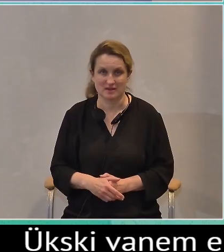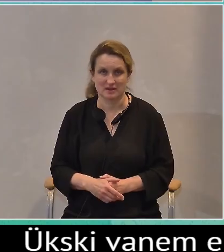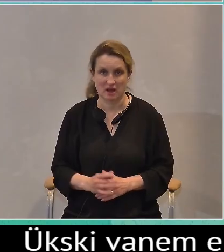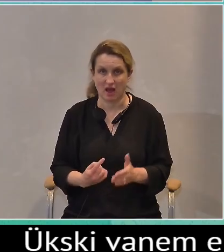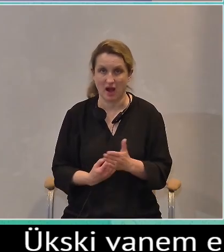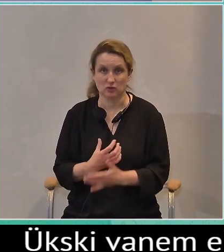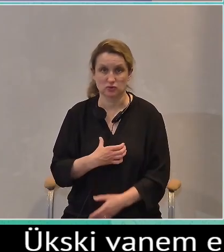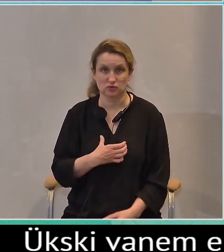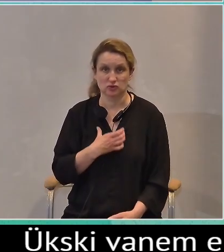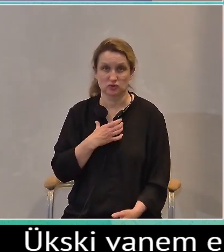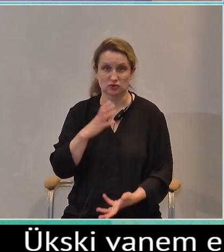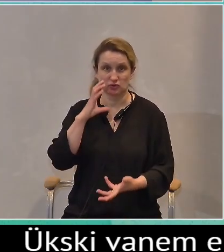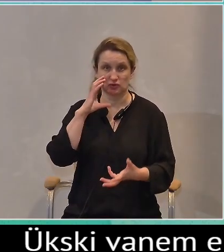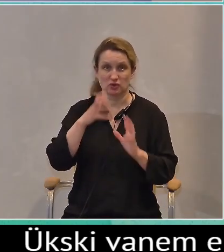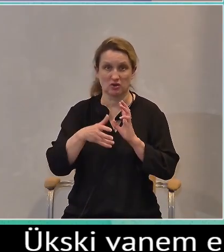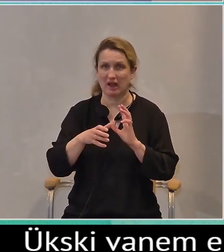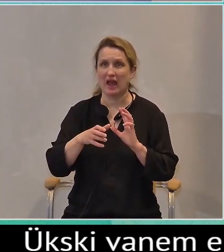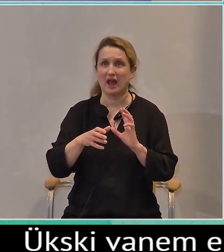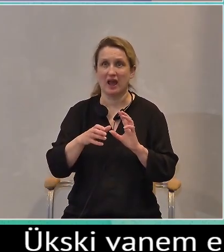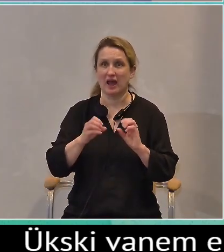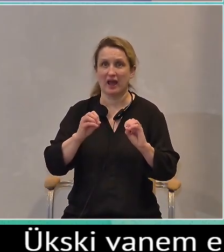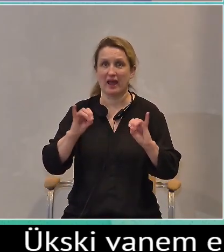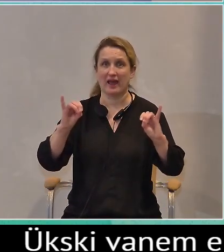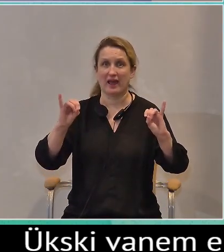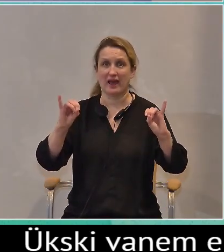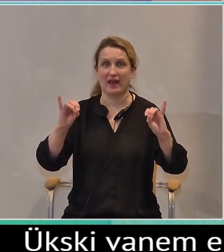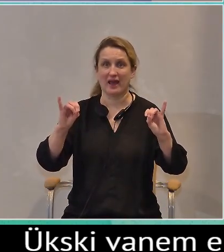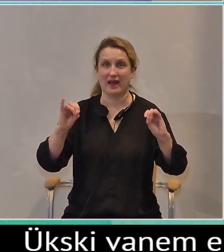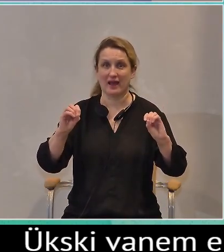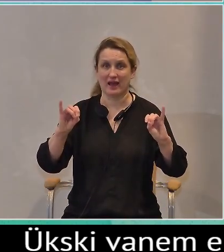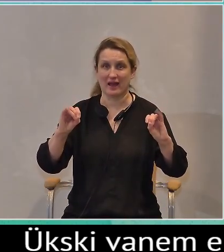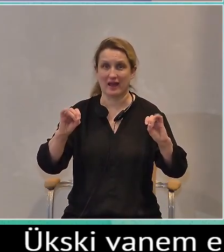relatively classic trauma arc. Shock, then denial,